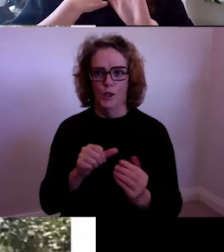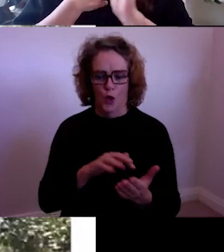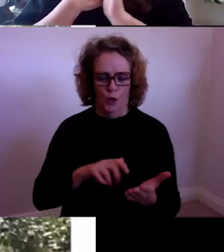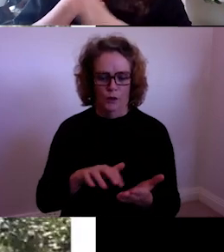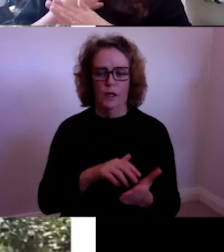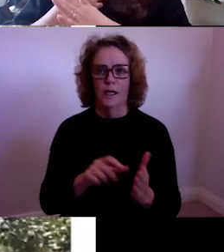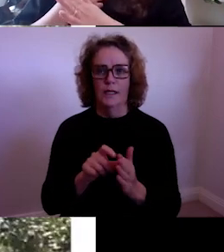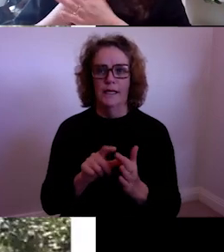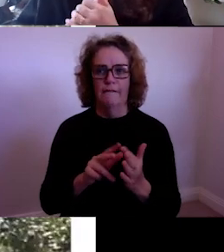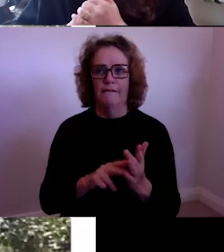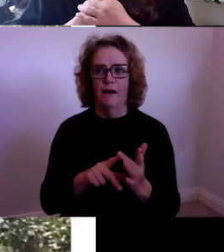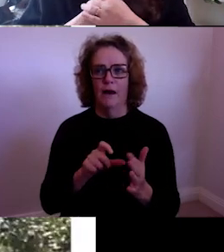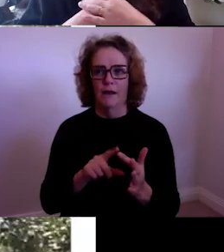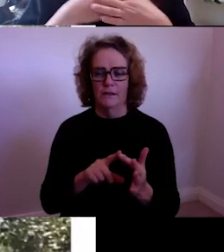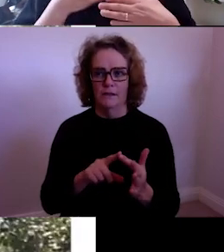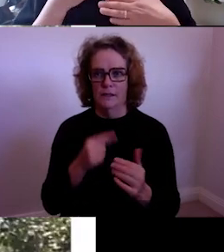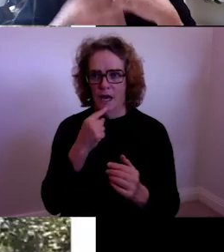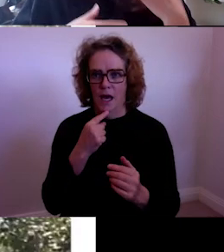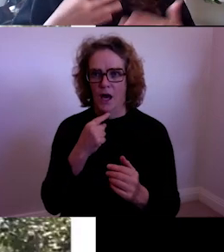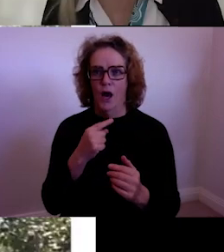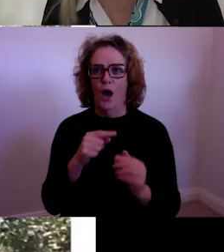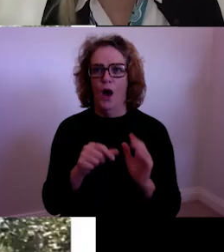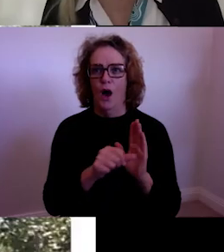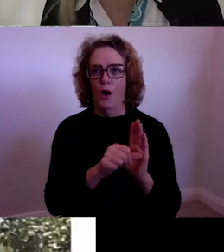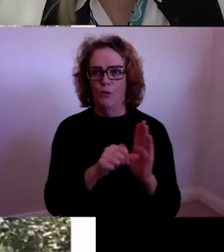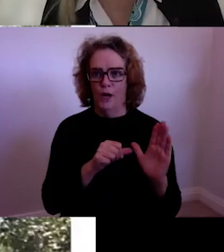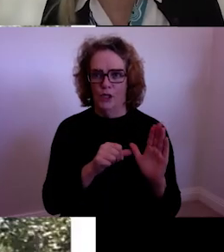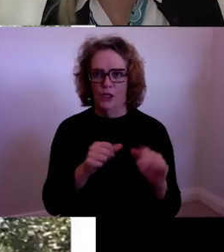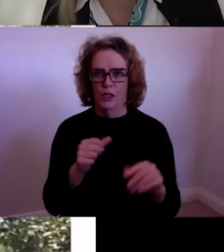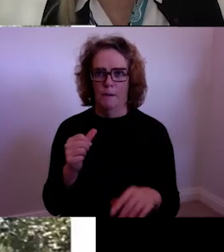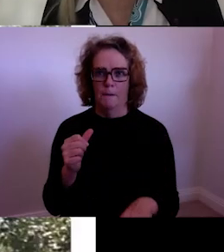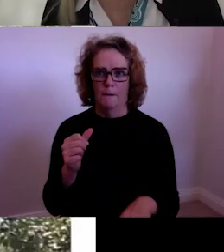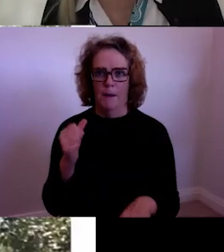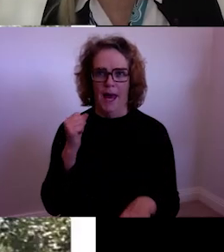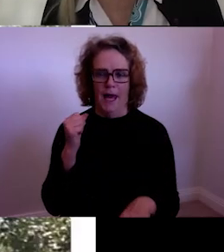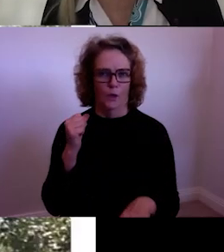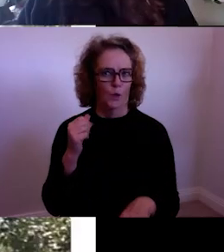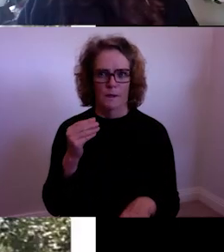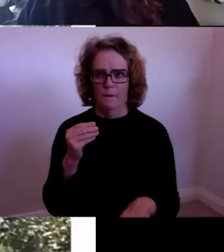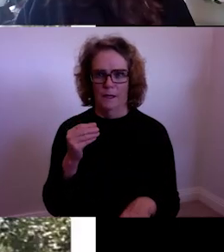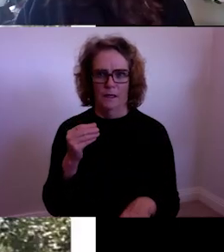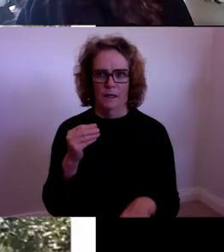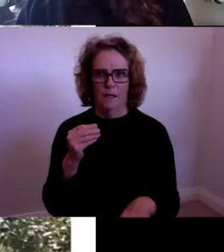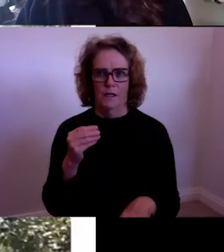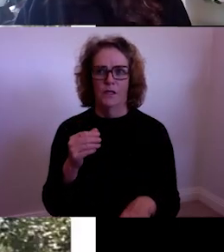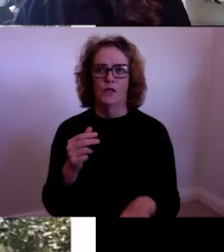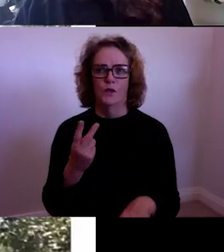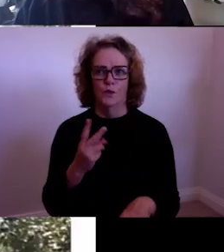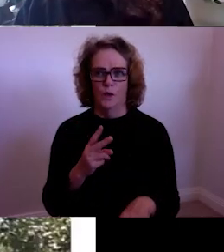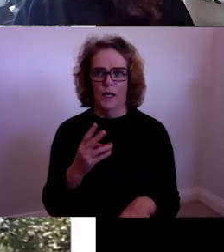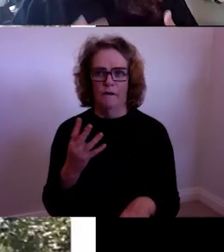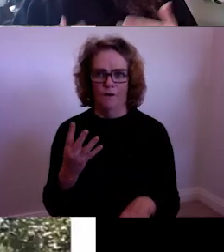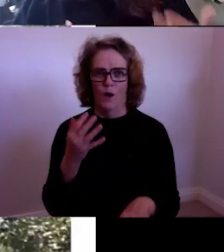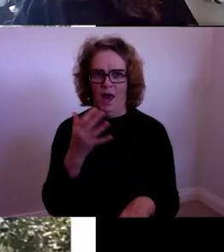operation like better. So it's taken a solid 24 hours to be able to communicate that,